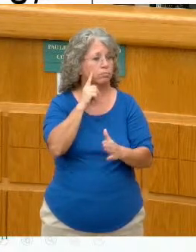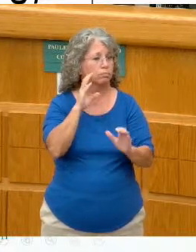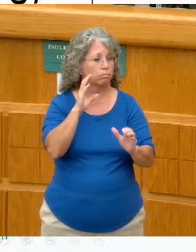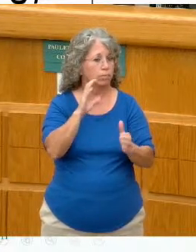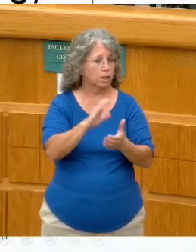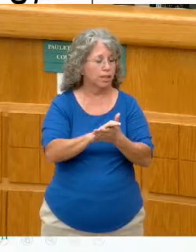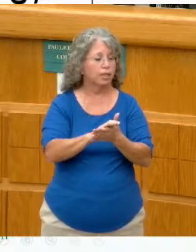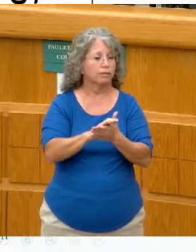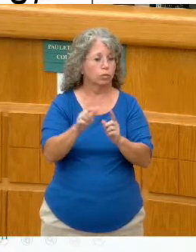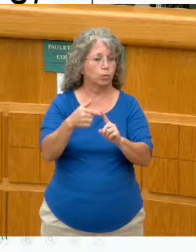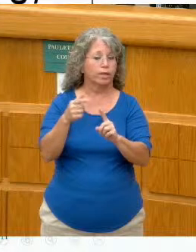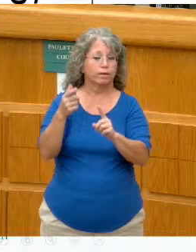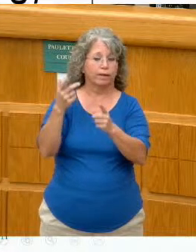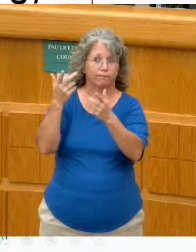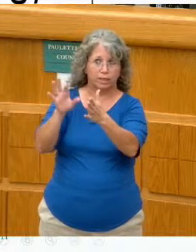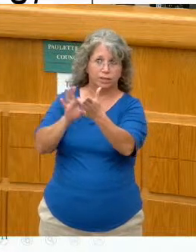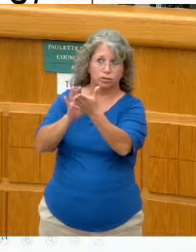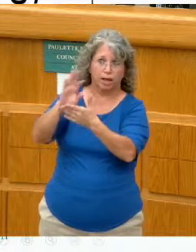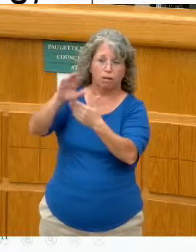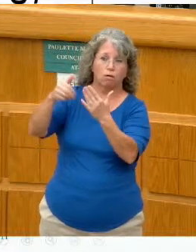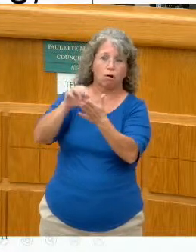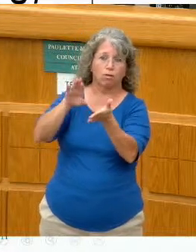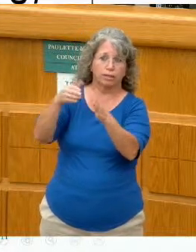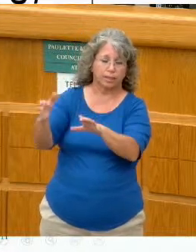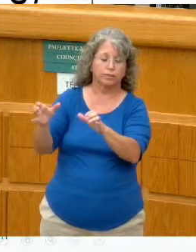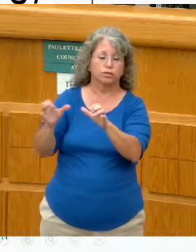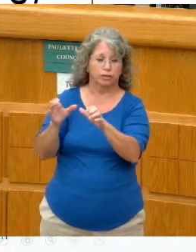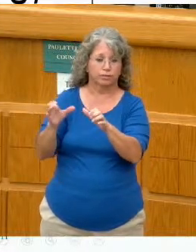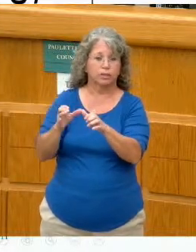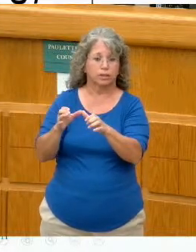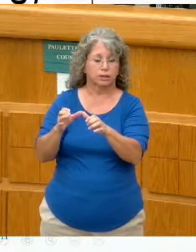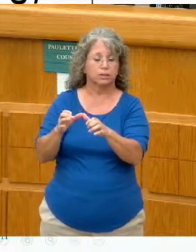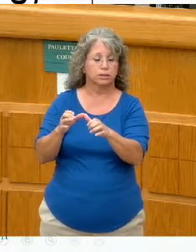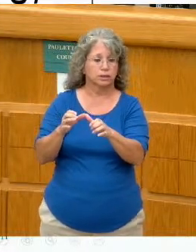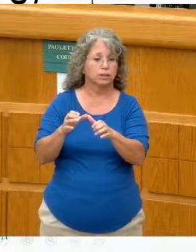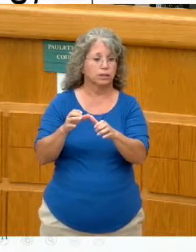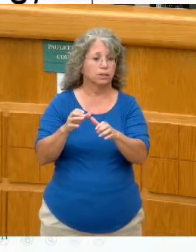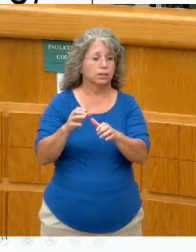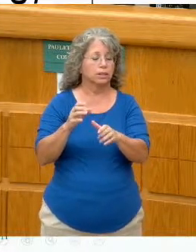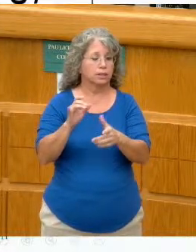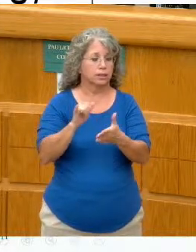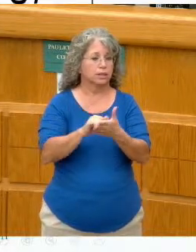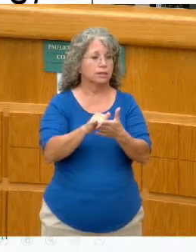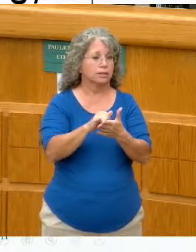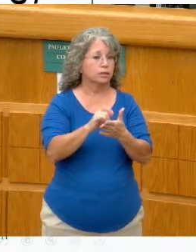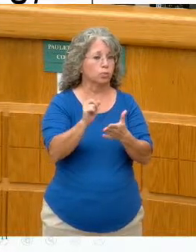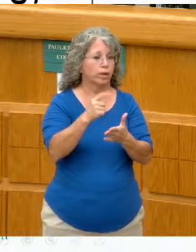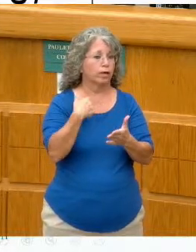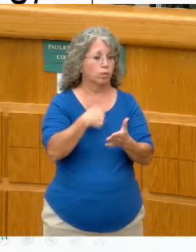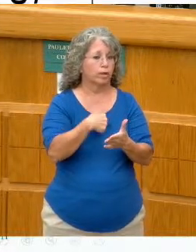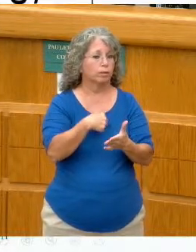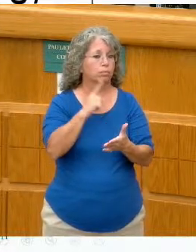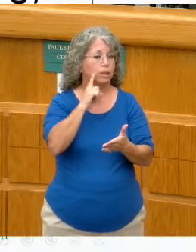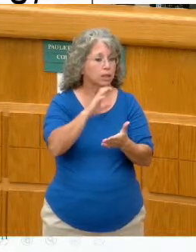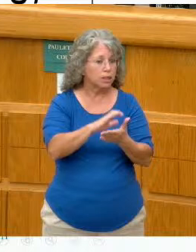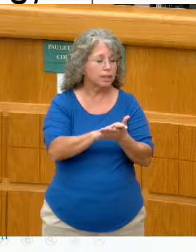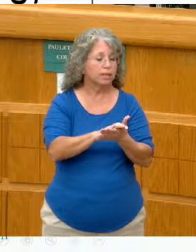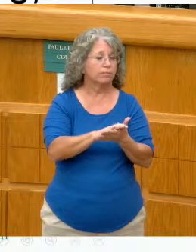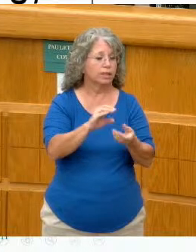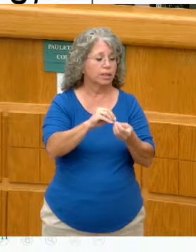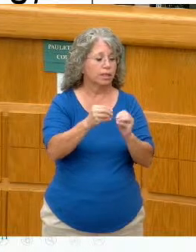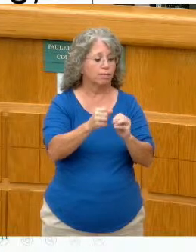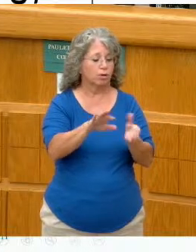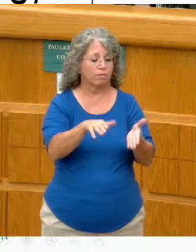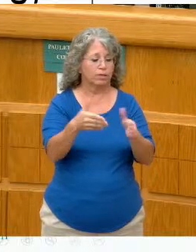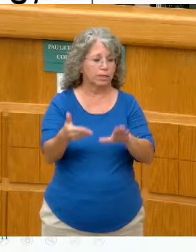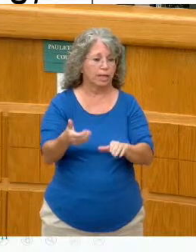death certificates get counted. So this gives you an idea of where we think the number of fatalities per day is presently